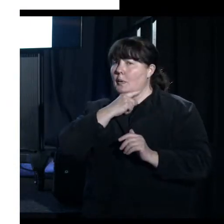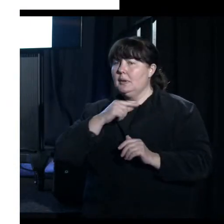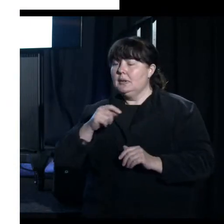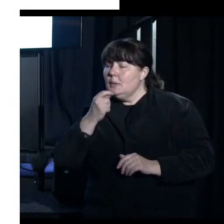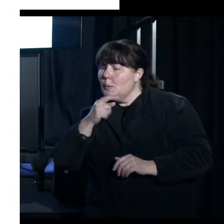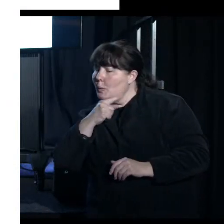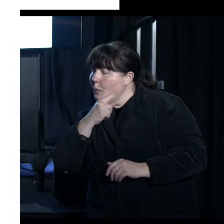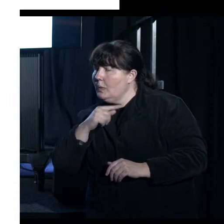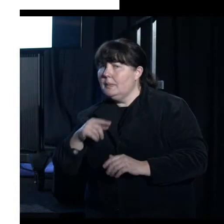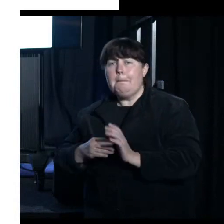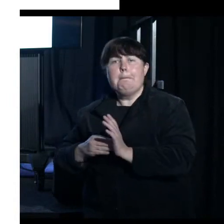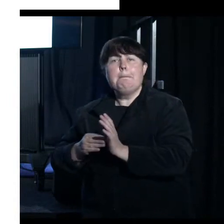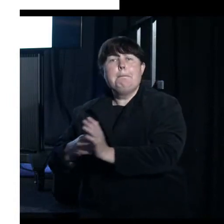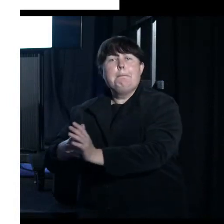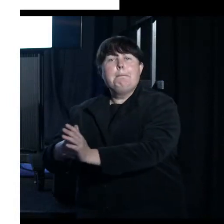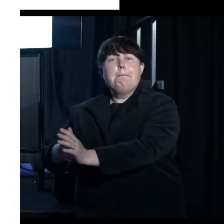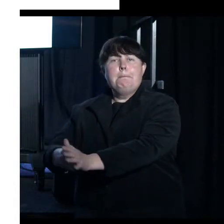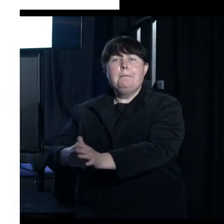Yes.